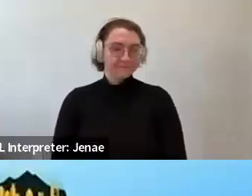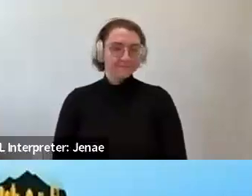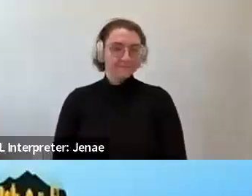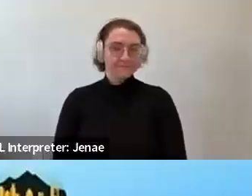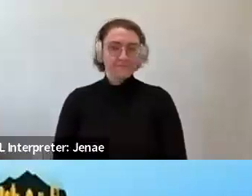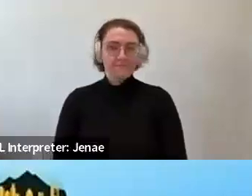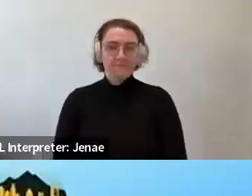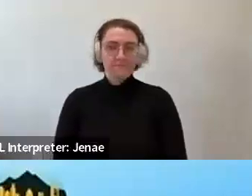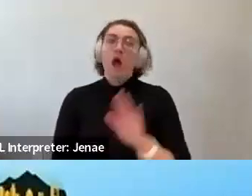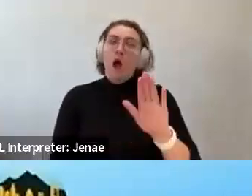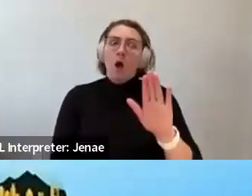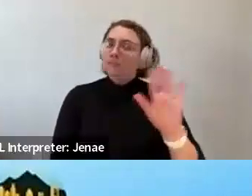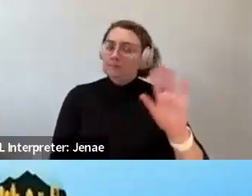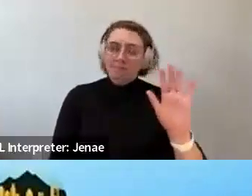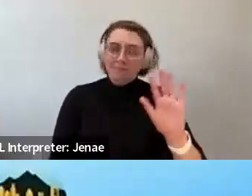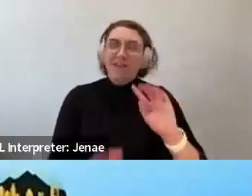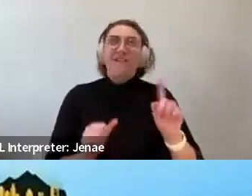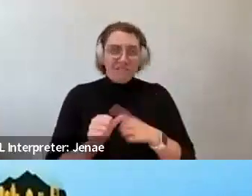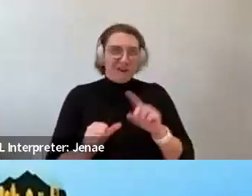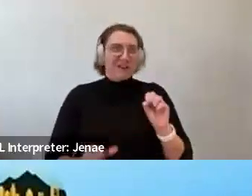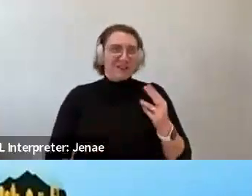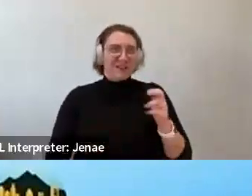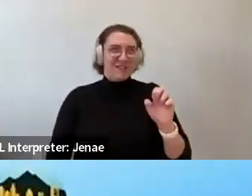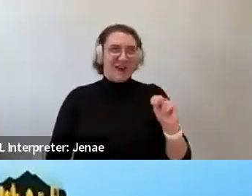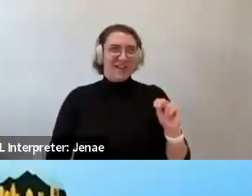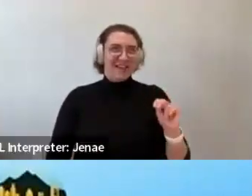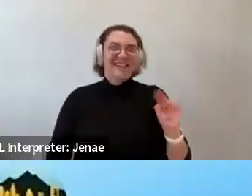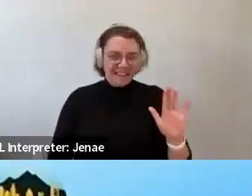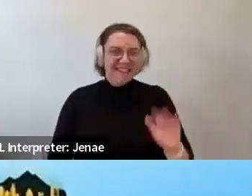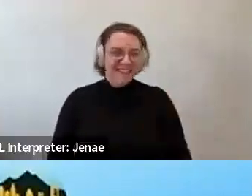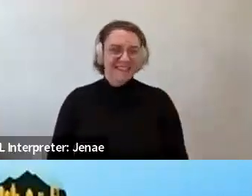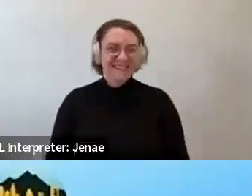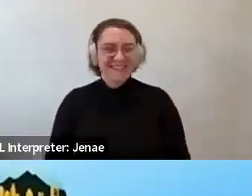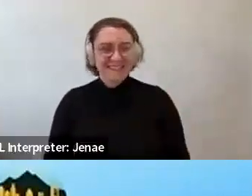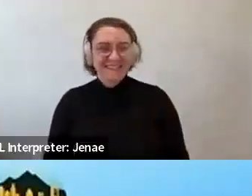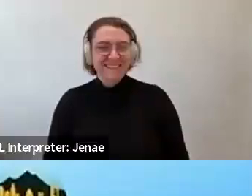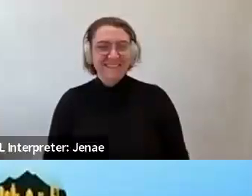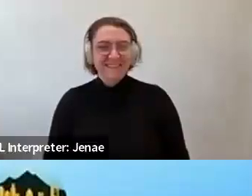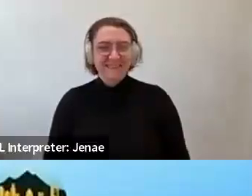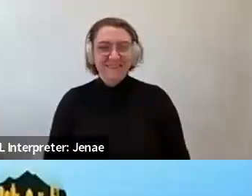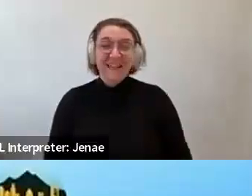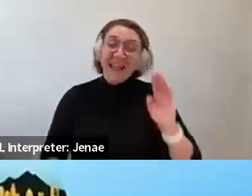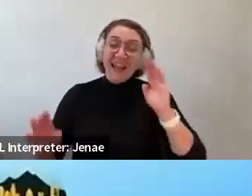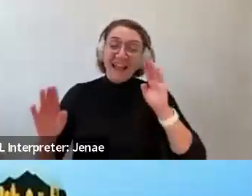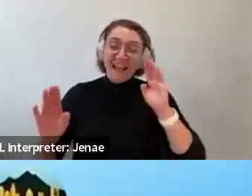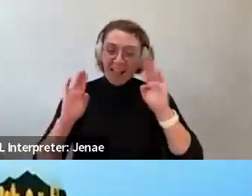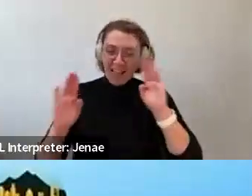I'm throwing it to Sharon first, and then I'm throwing it over. There we go. So hello,